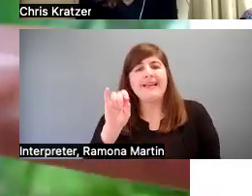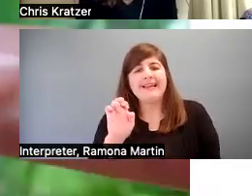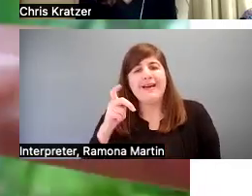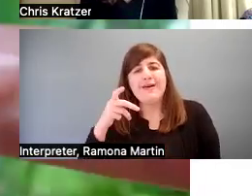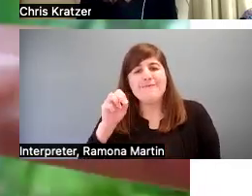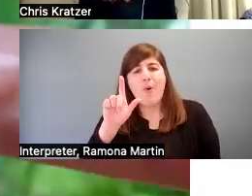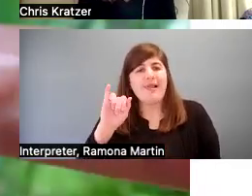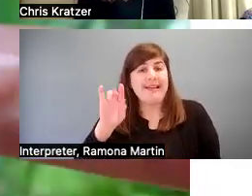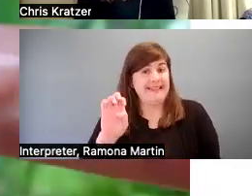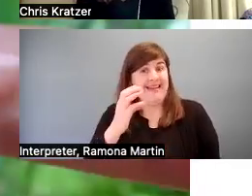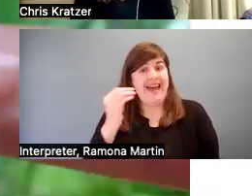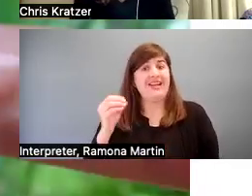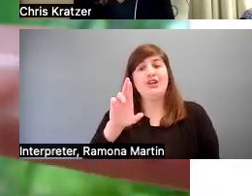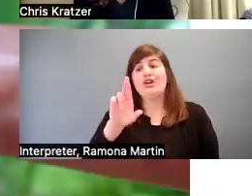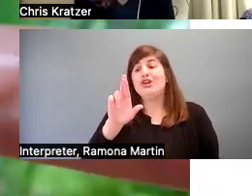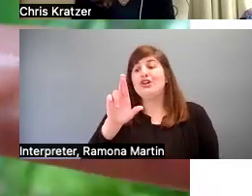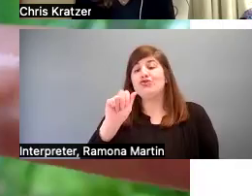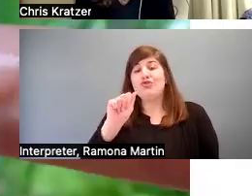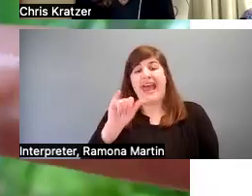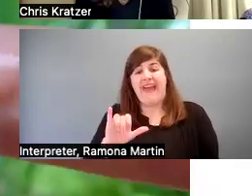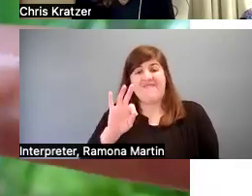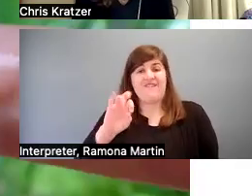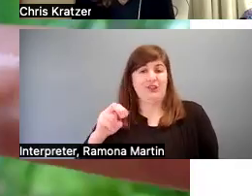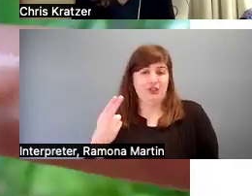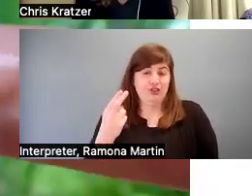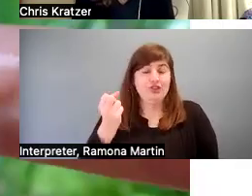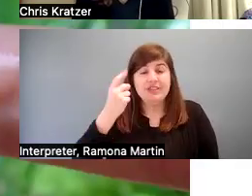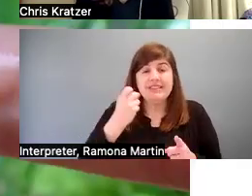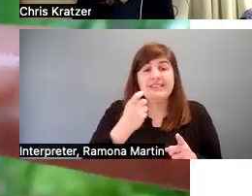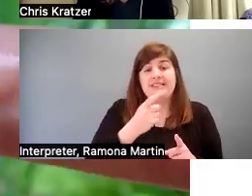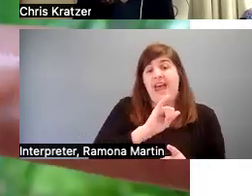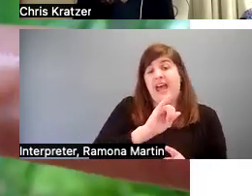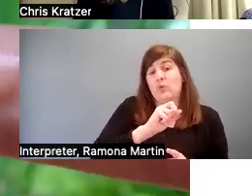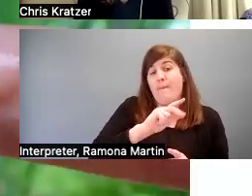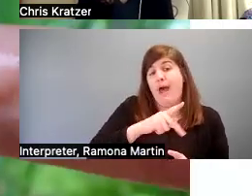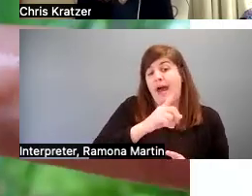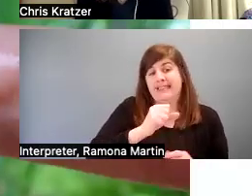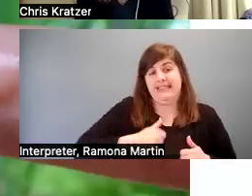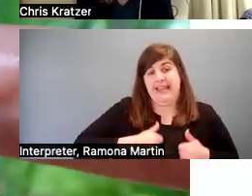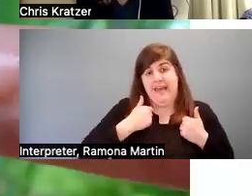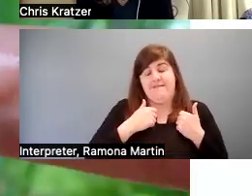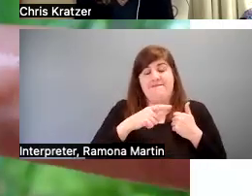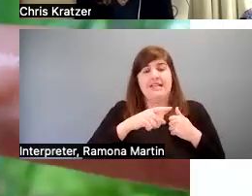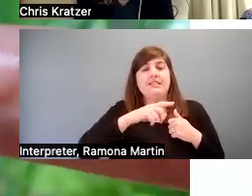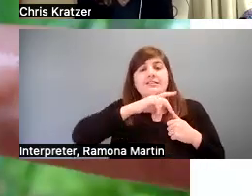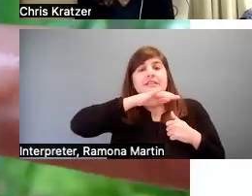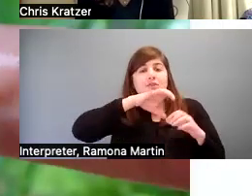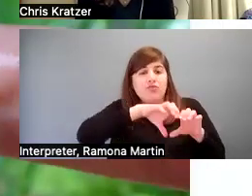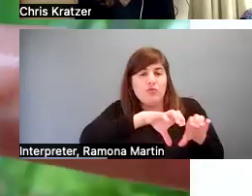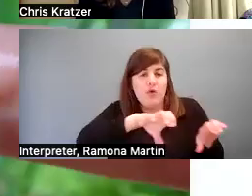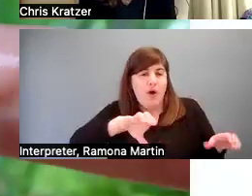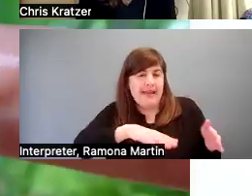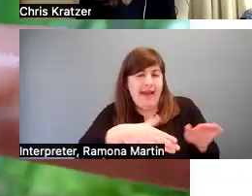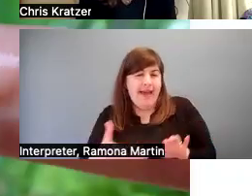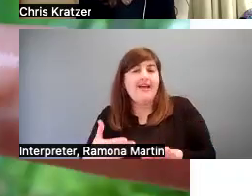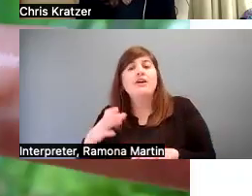crayfish. Isopods live under rotting logs, and crayfish are like little lobsters that live in rivers and